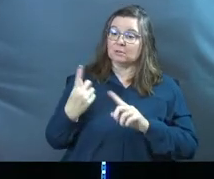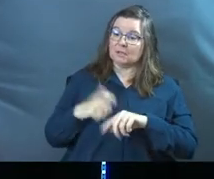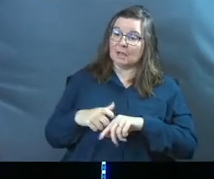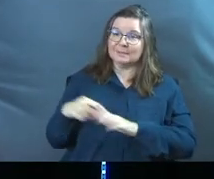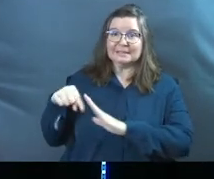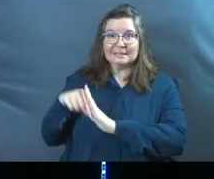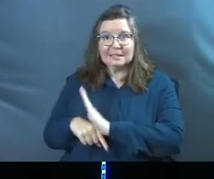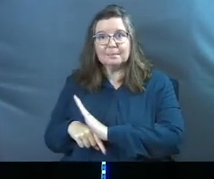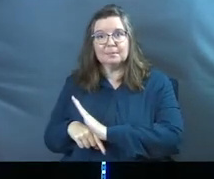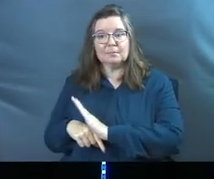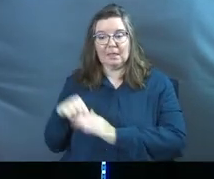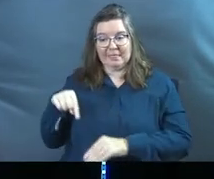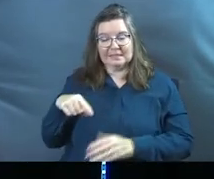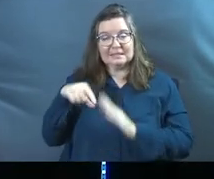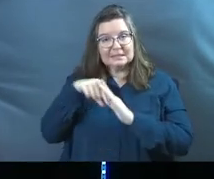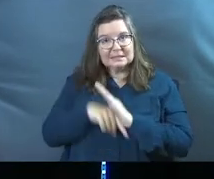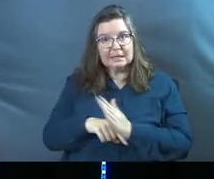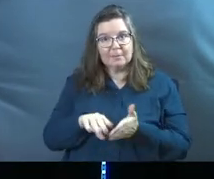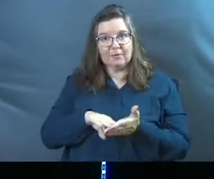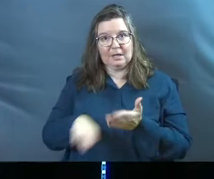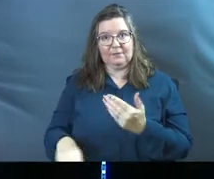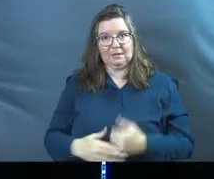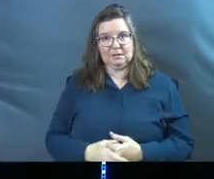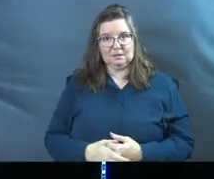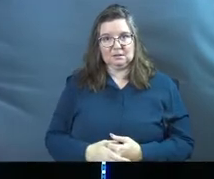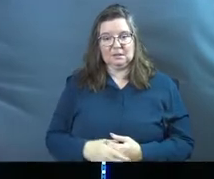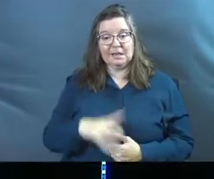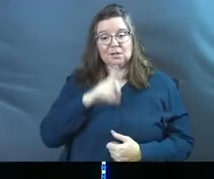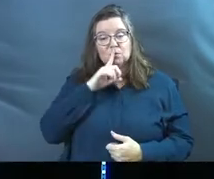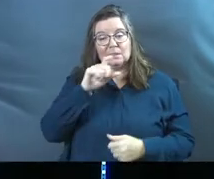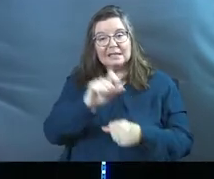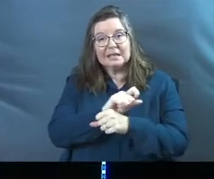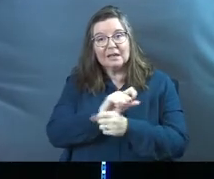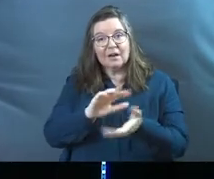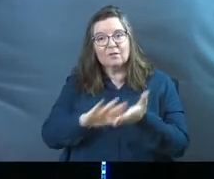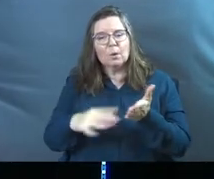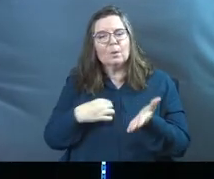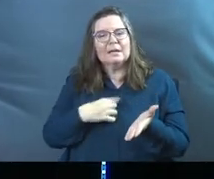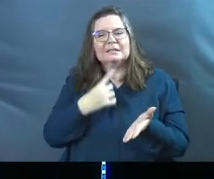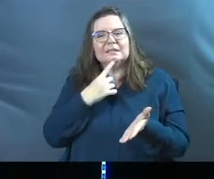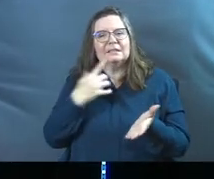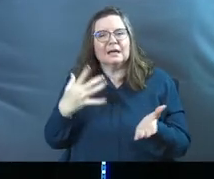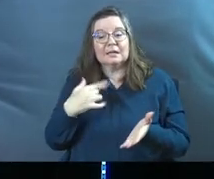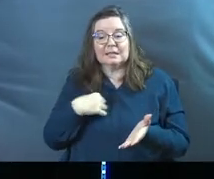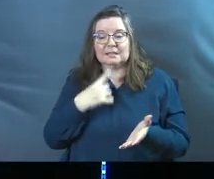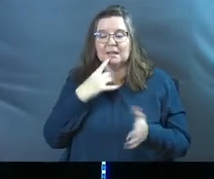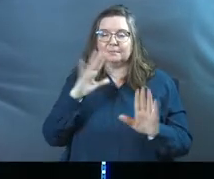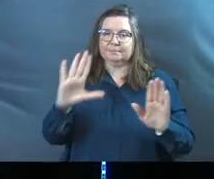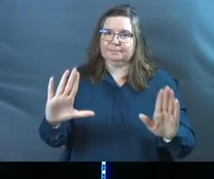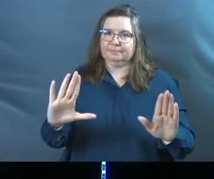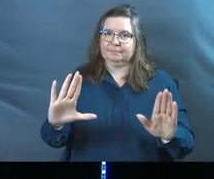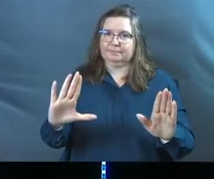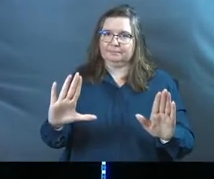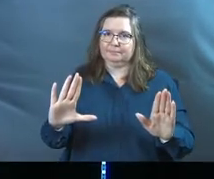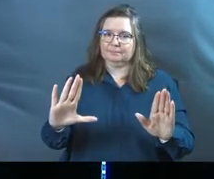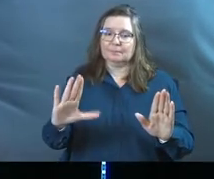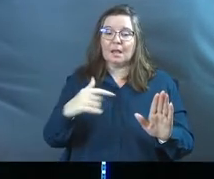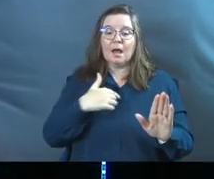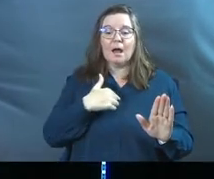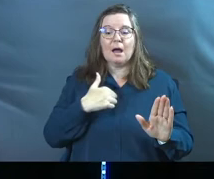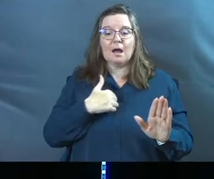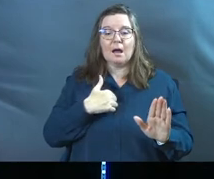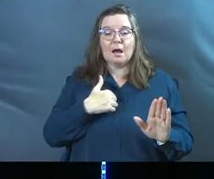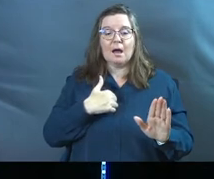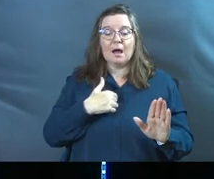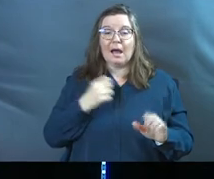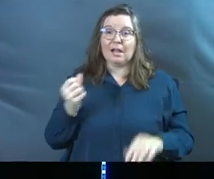thing. This is deep forgiveness. This is real forgiveness. What's he saying here? He's saying, listen, brothers,